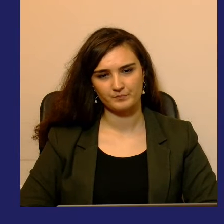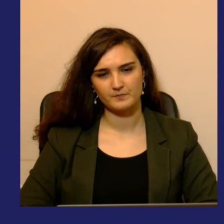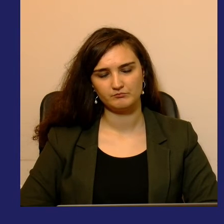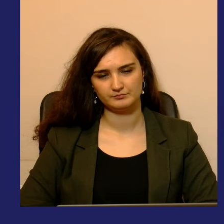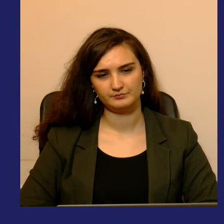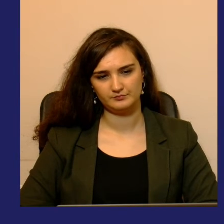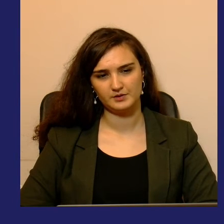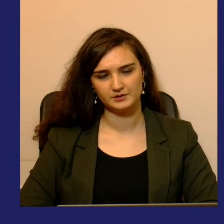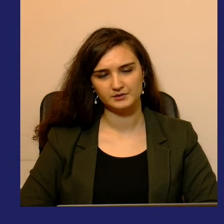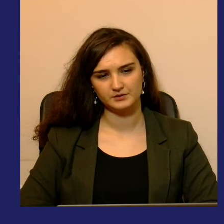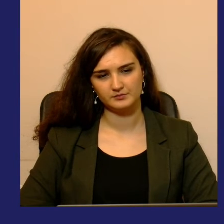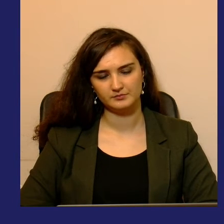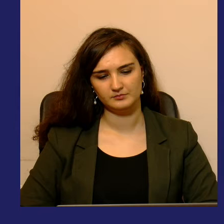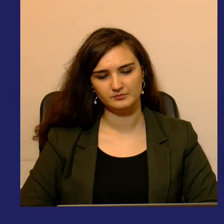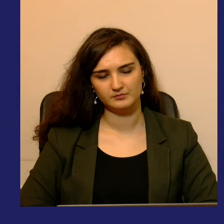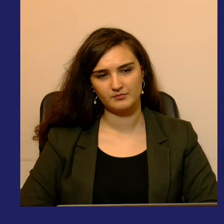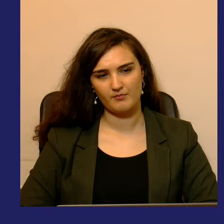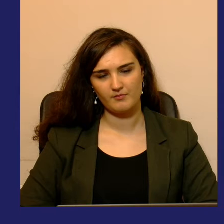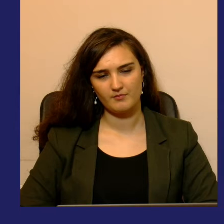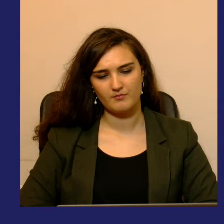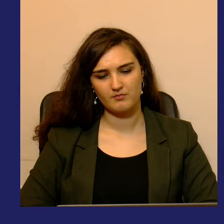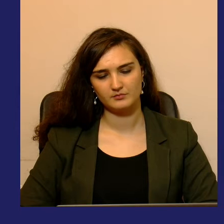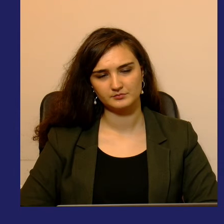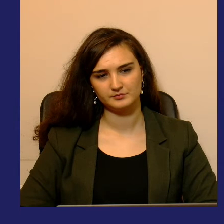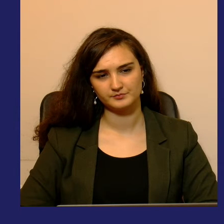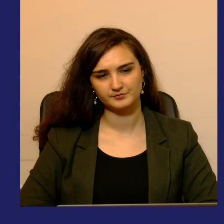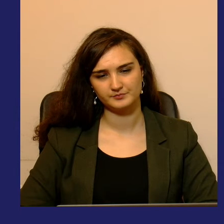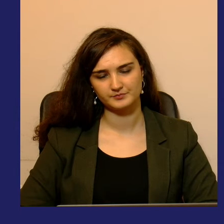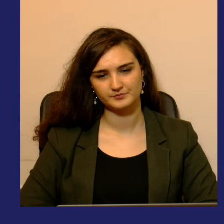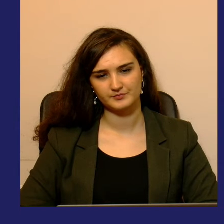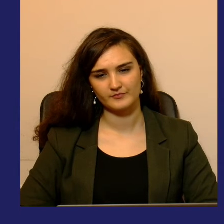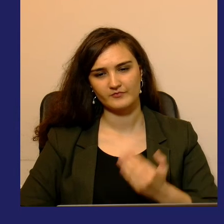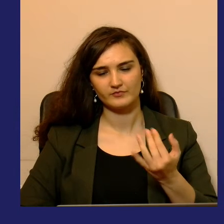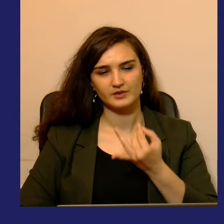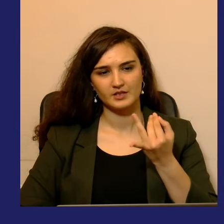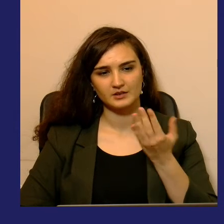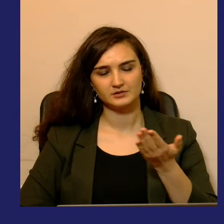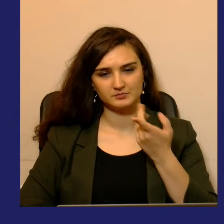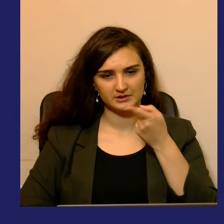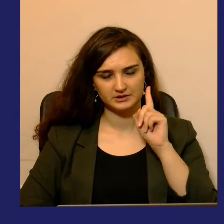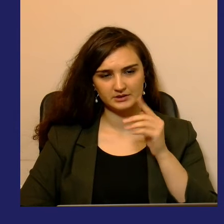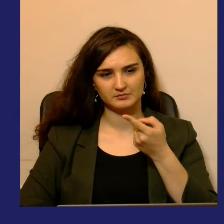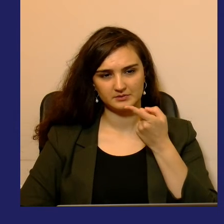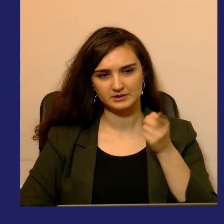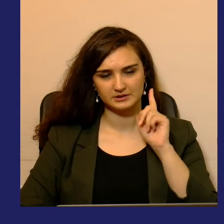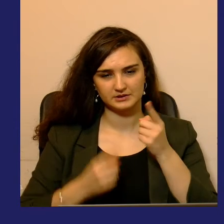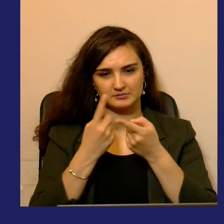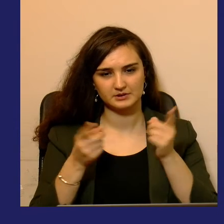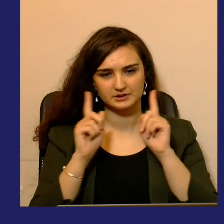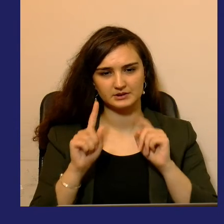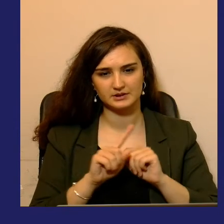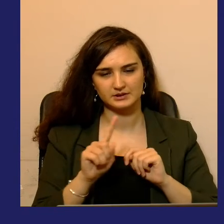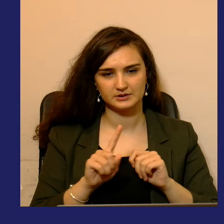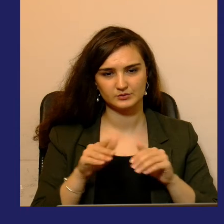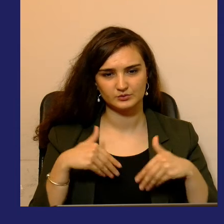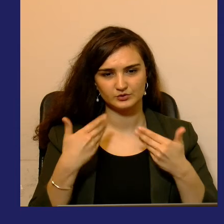is in Mexico. What do you think Georgians can learn from, either from Mexico back when it was good, or from the fall